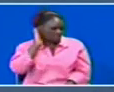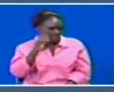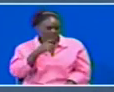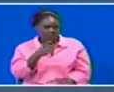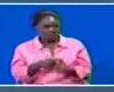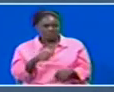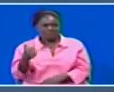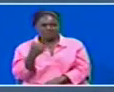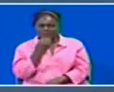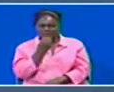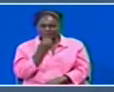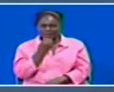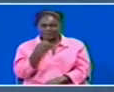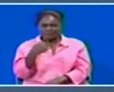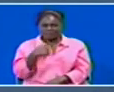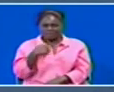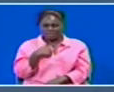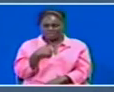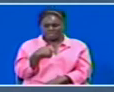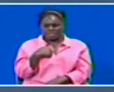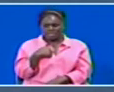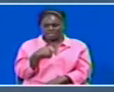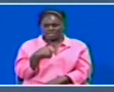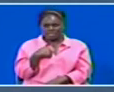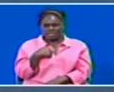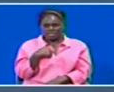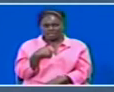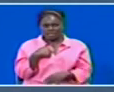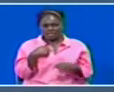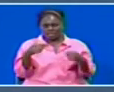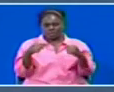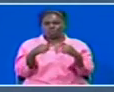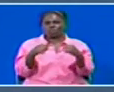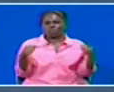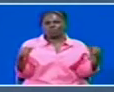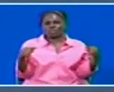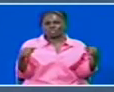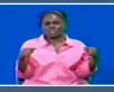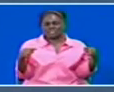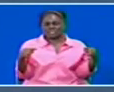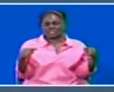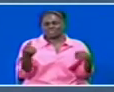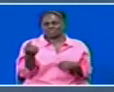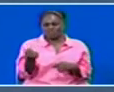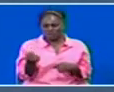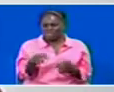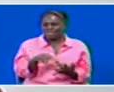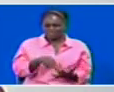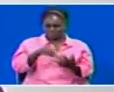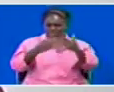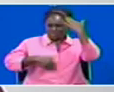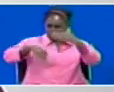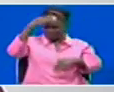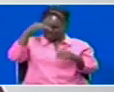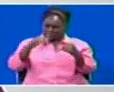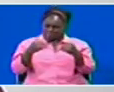I think I couldn't disagree, especially when somebody with the title of professor doesn't tackle the issue with facts. When